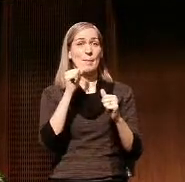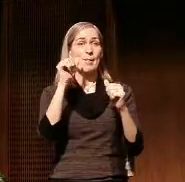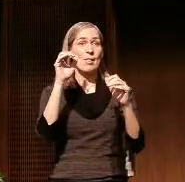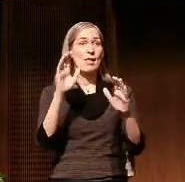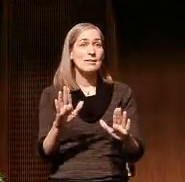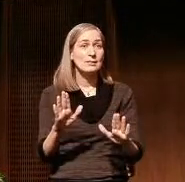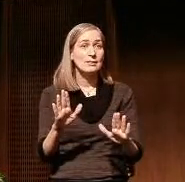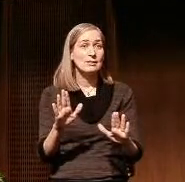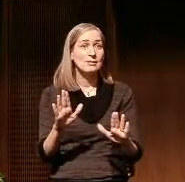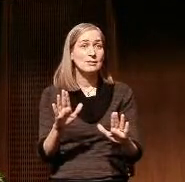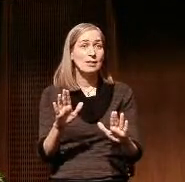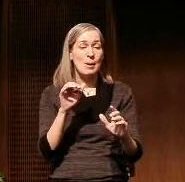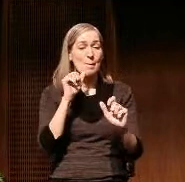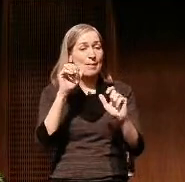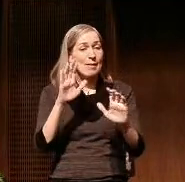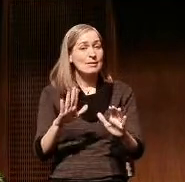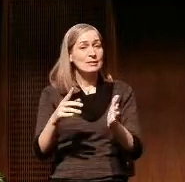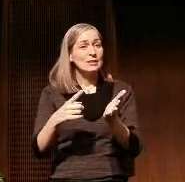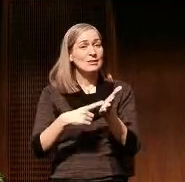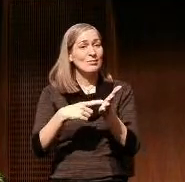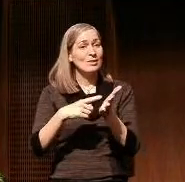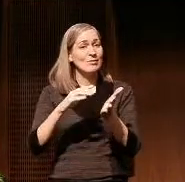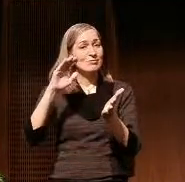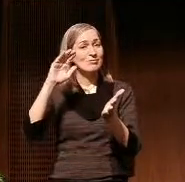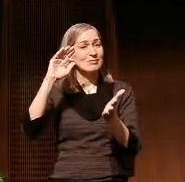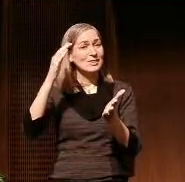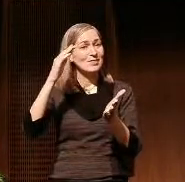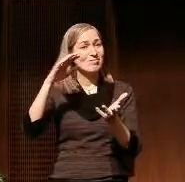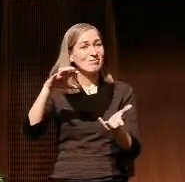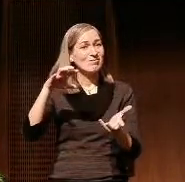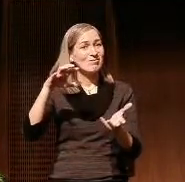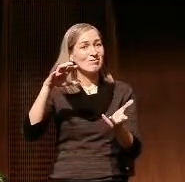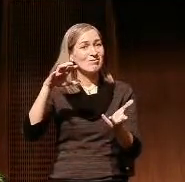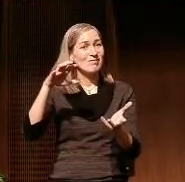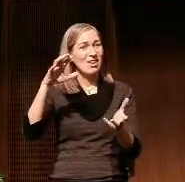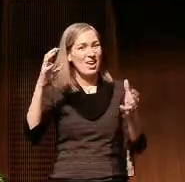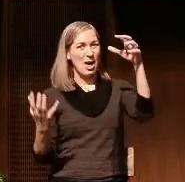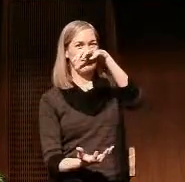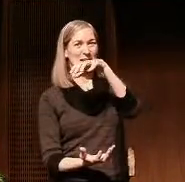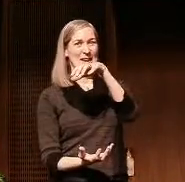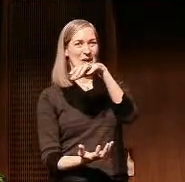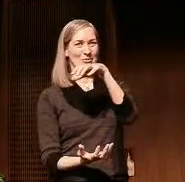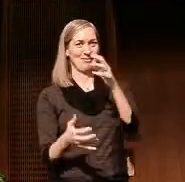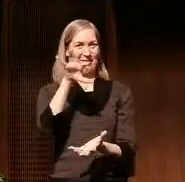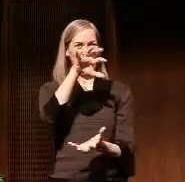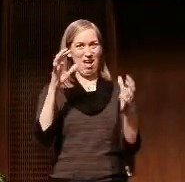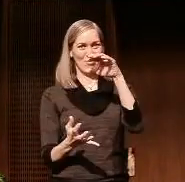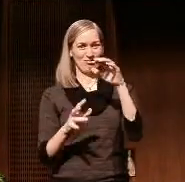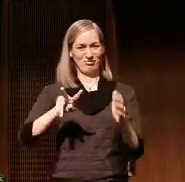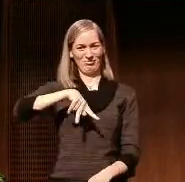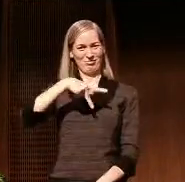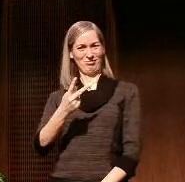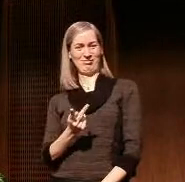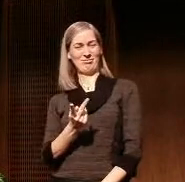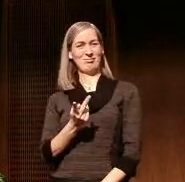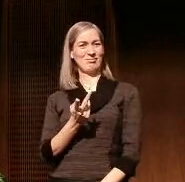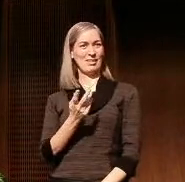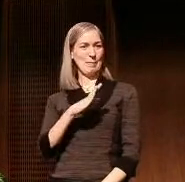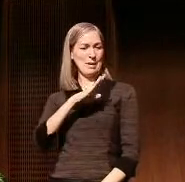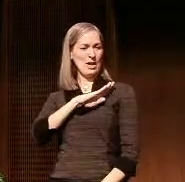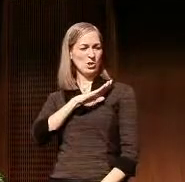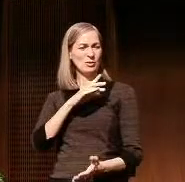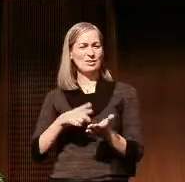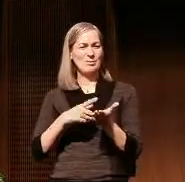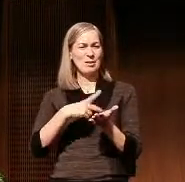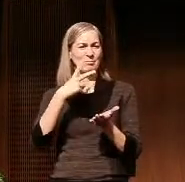Blessings sometimes seem upside down, and the Beatitudes seem upside down. What is